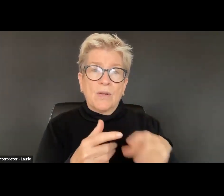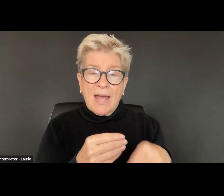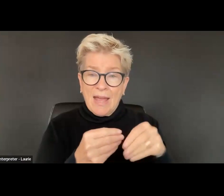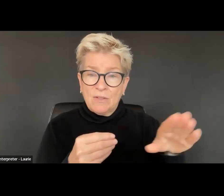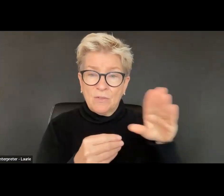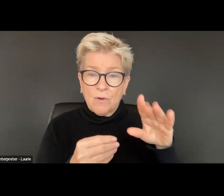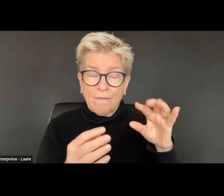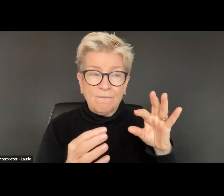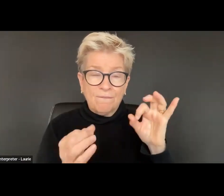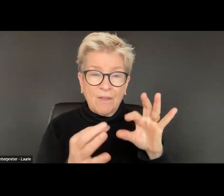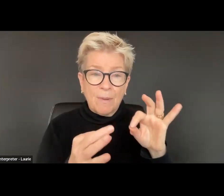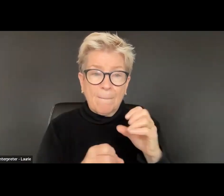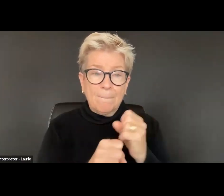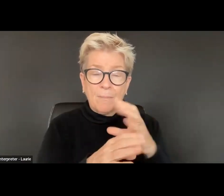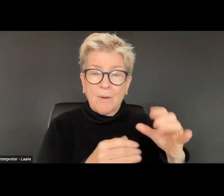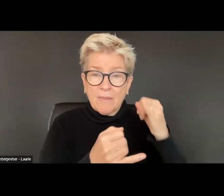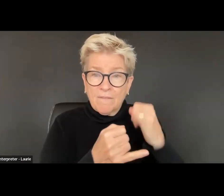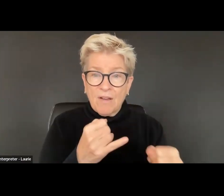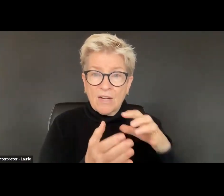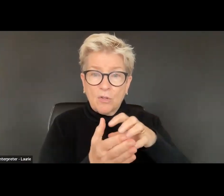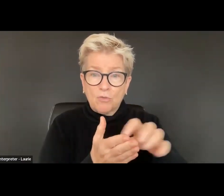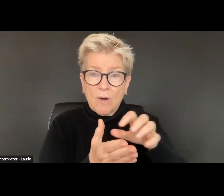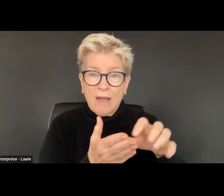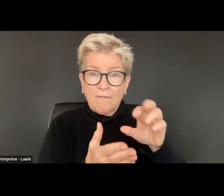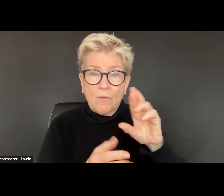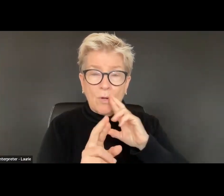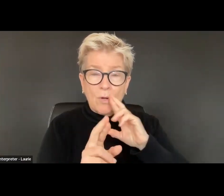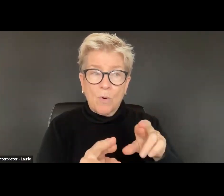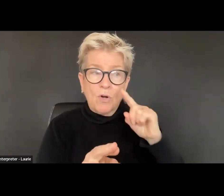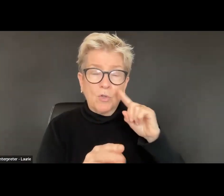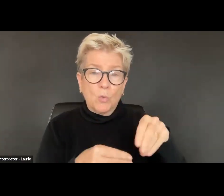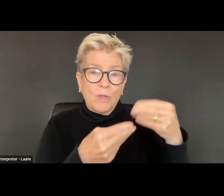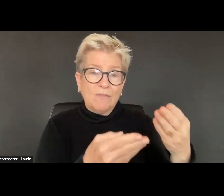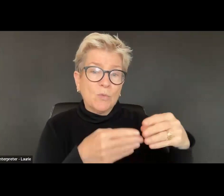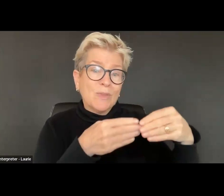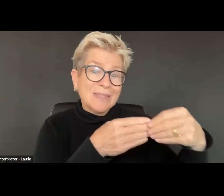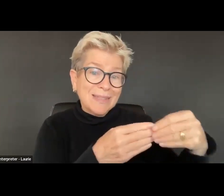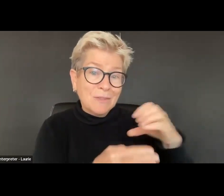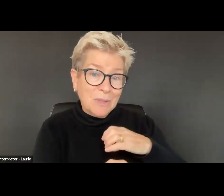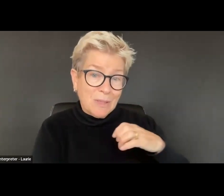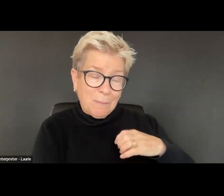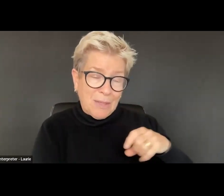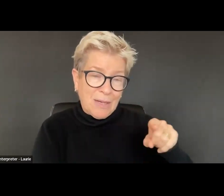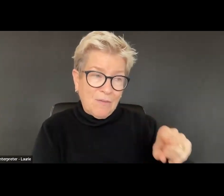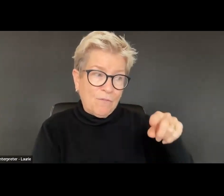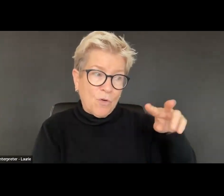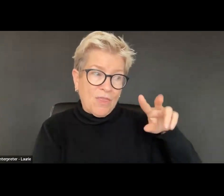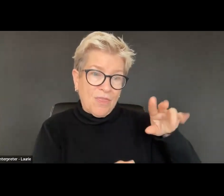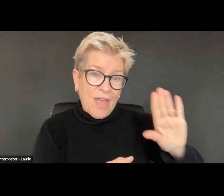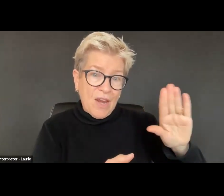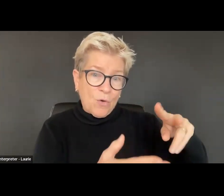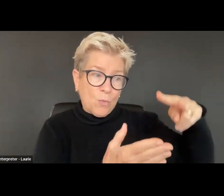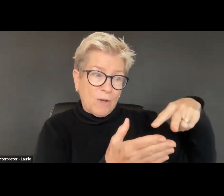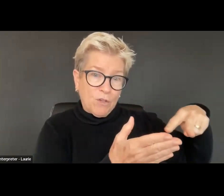and prepare a final draft report for the steering committee to review and ultimately